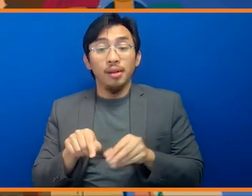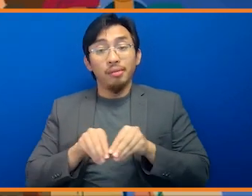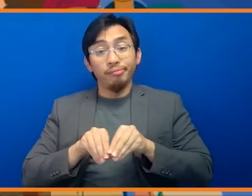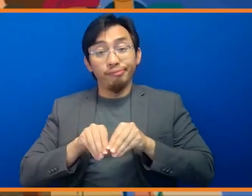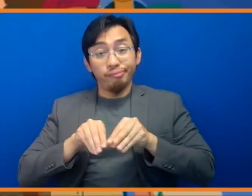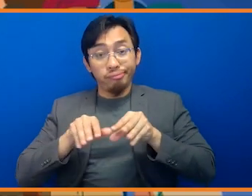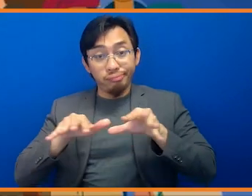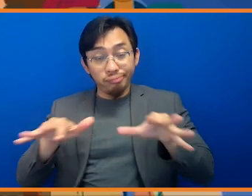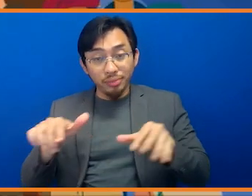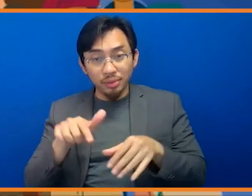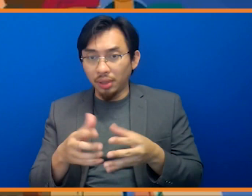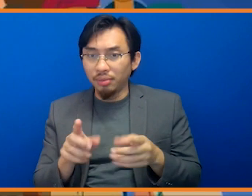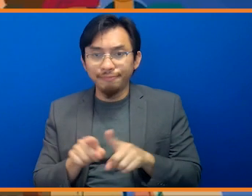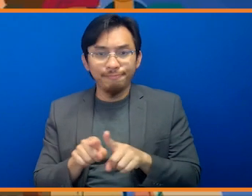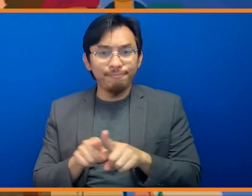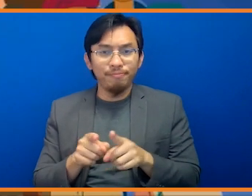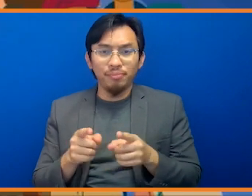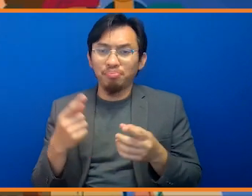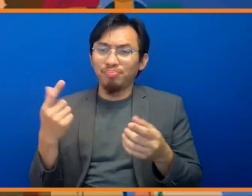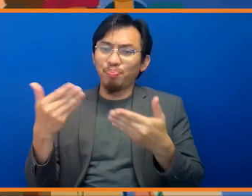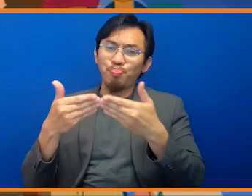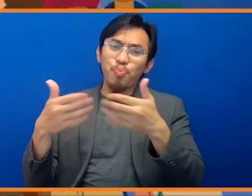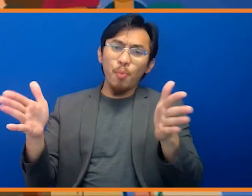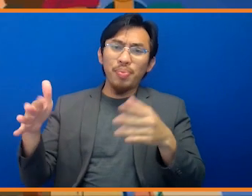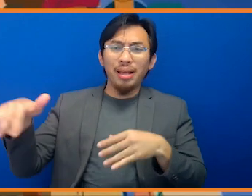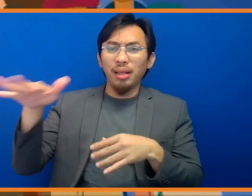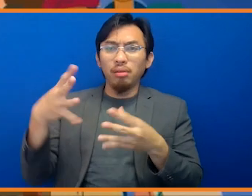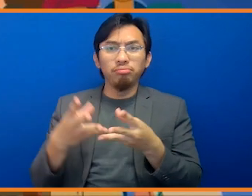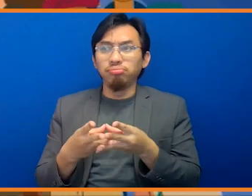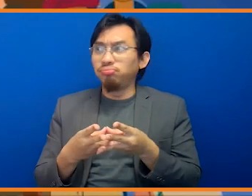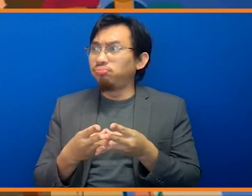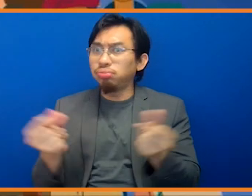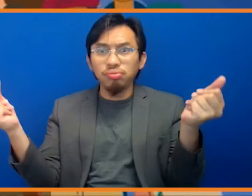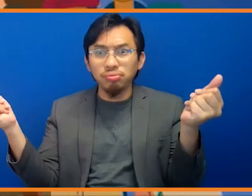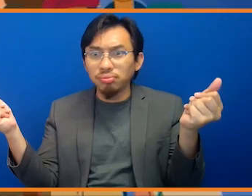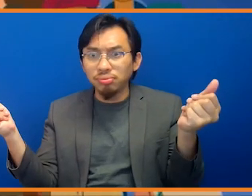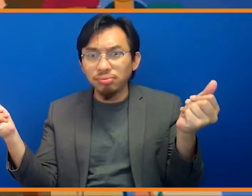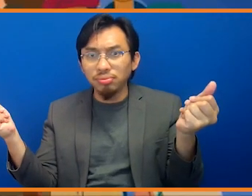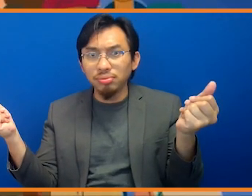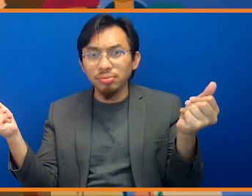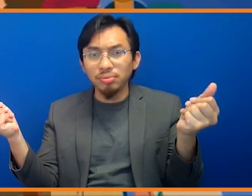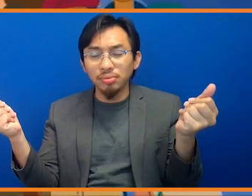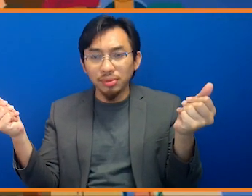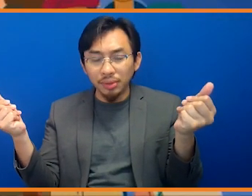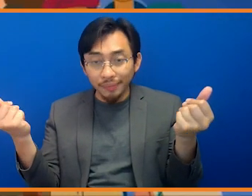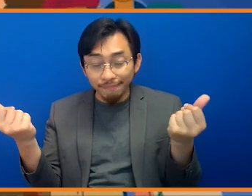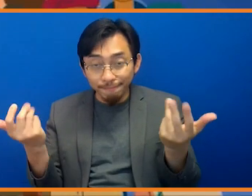all but vanished from public discourse soon after it ended.